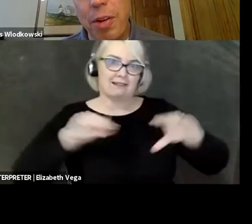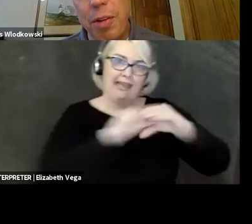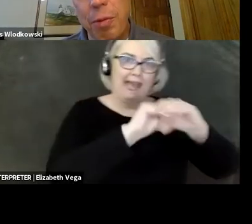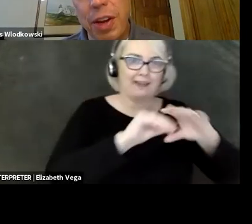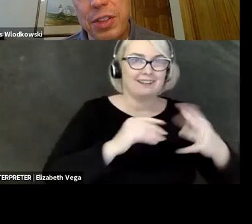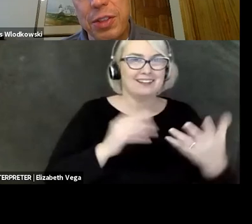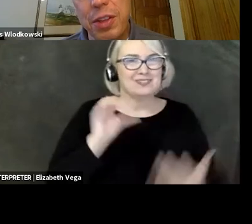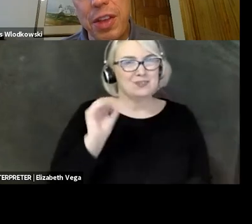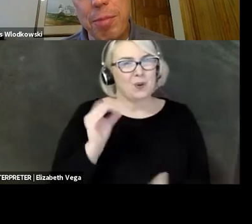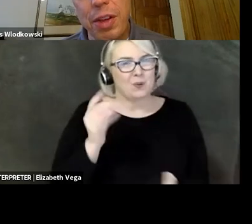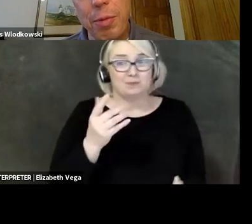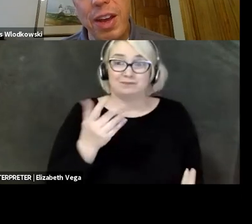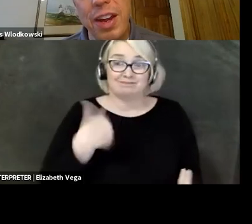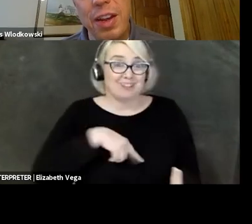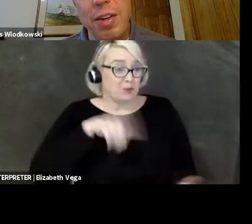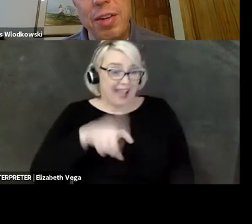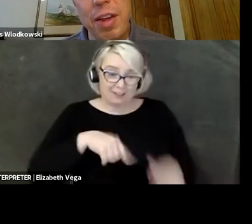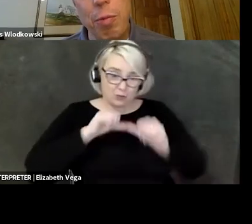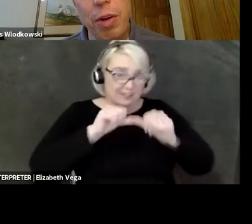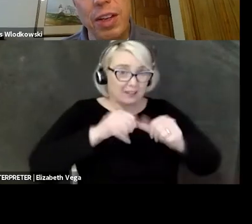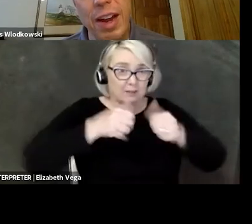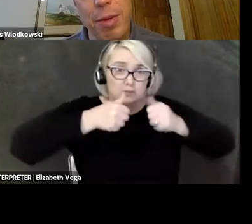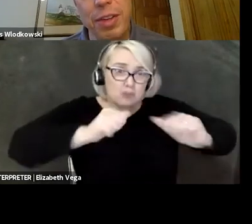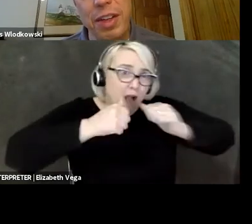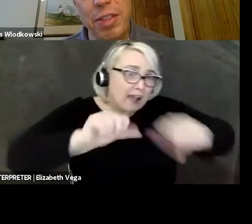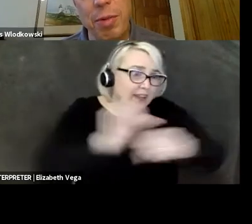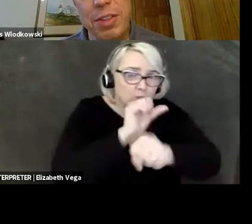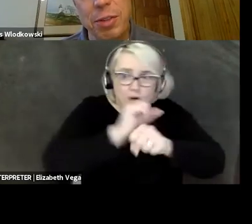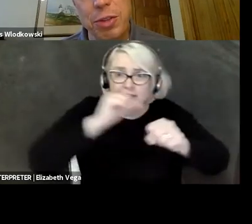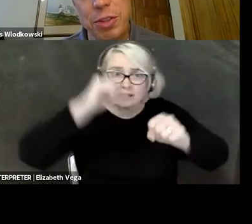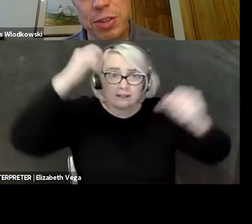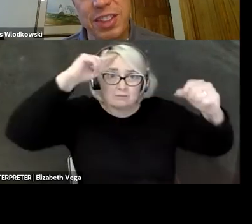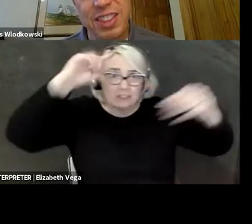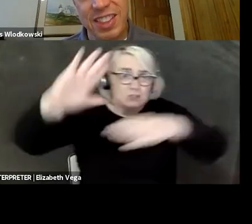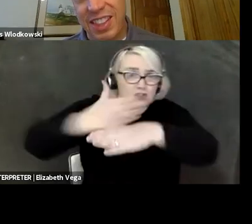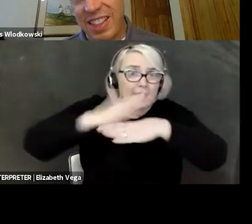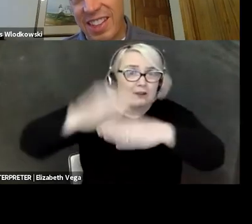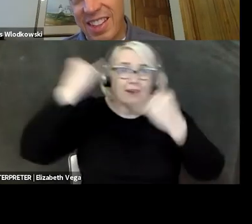And so we got to just keep plugging away at it and work collaboratively to get the right solutions.